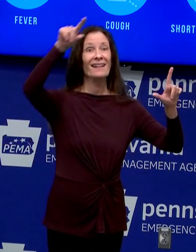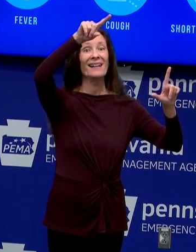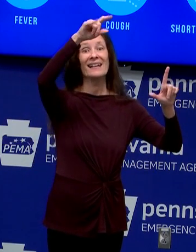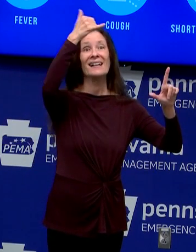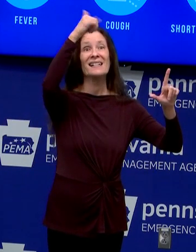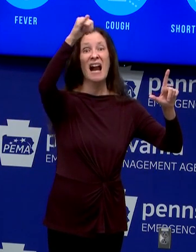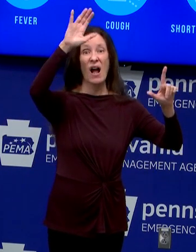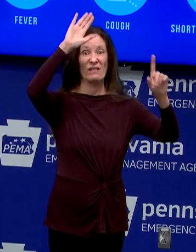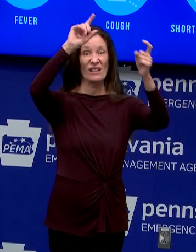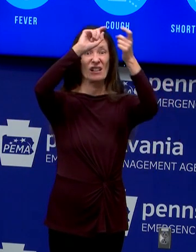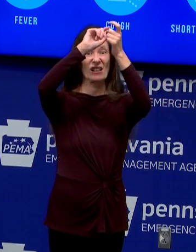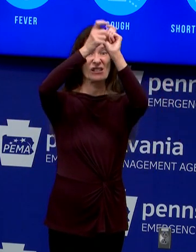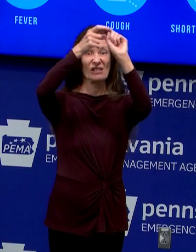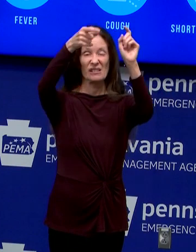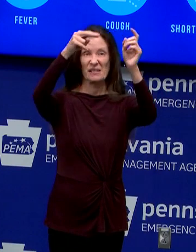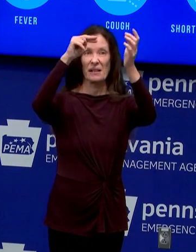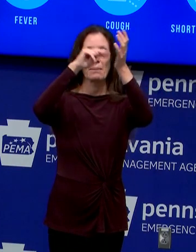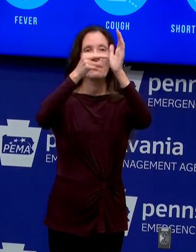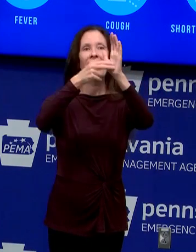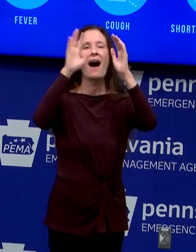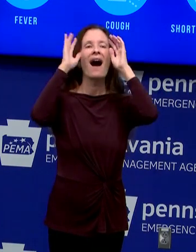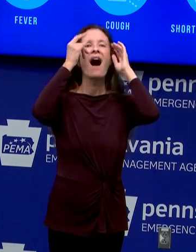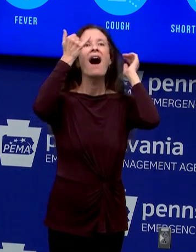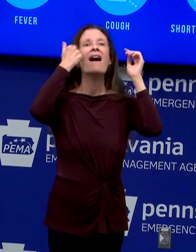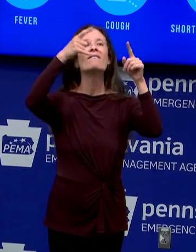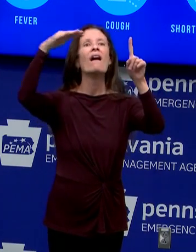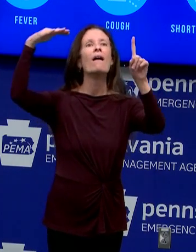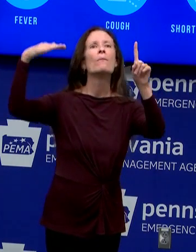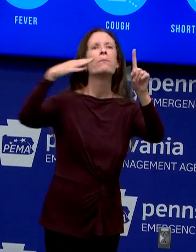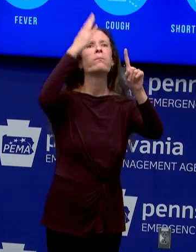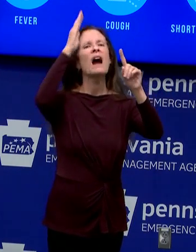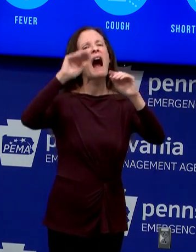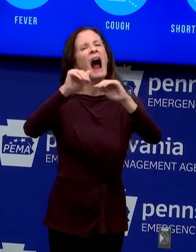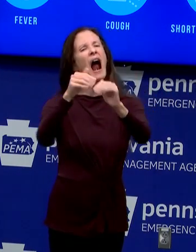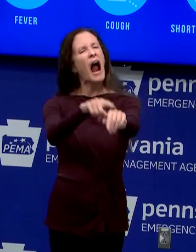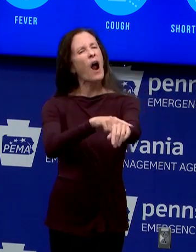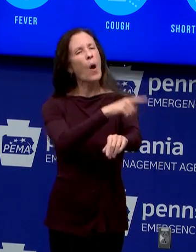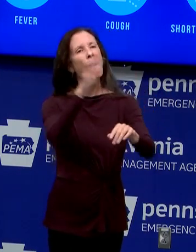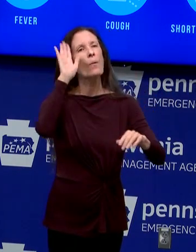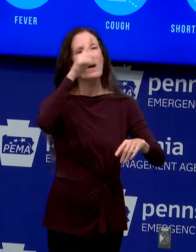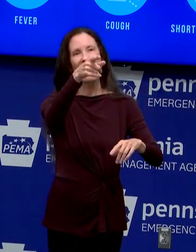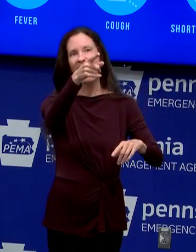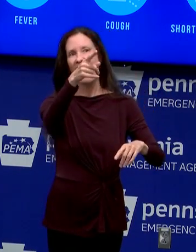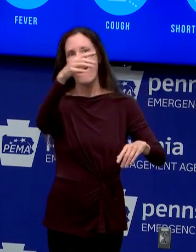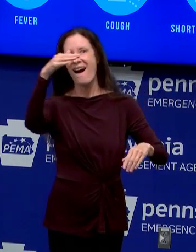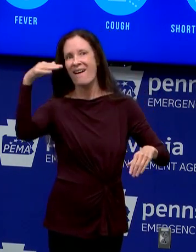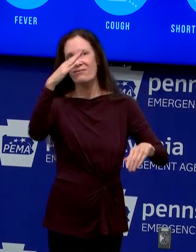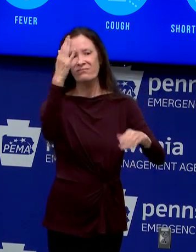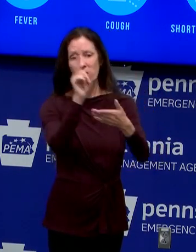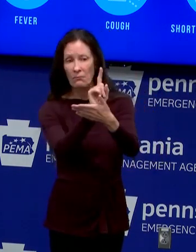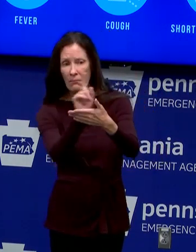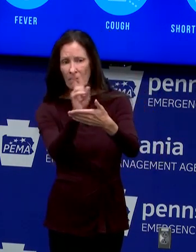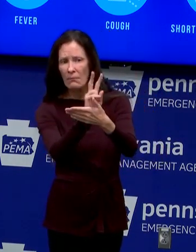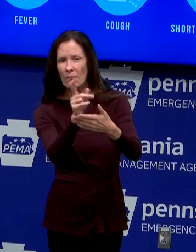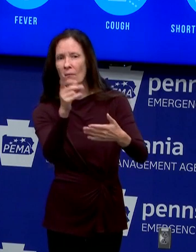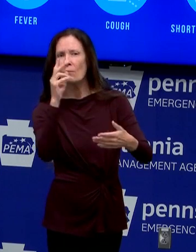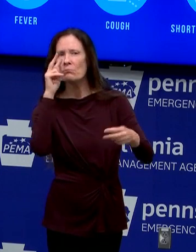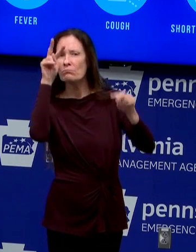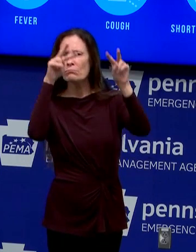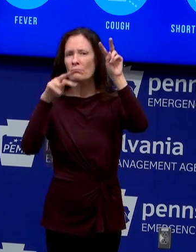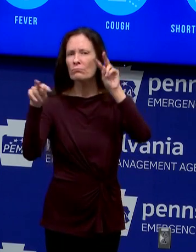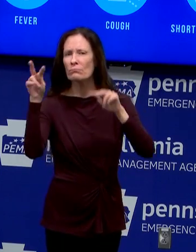to monitor that situation? So as we've been discussing, expanding testing in those areas, as well as